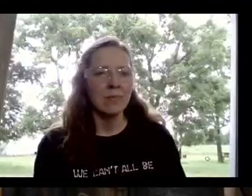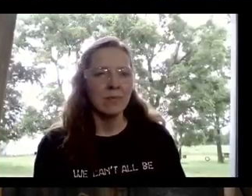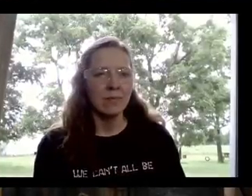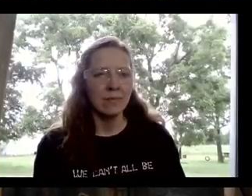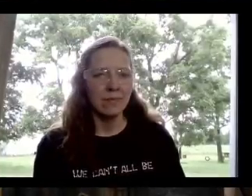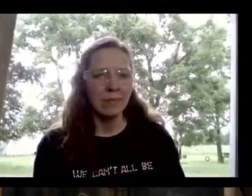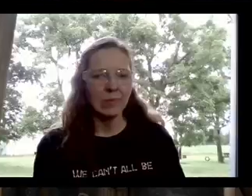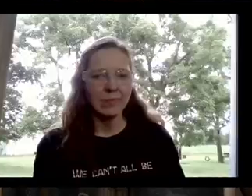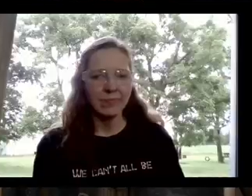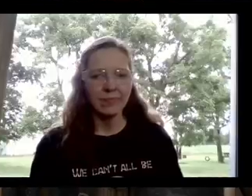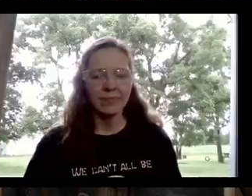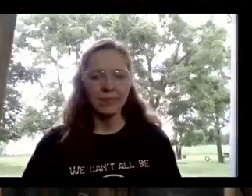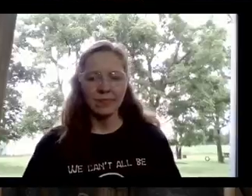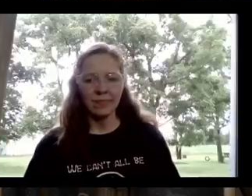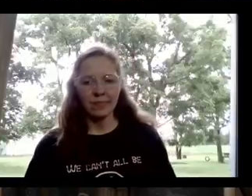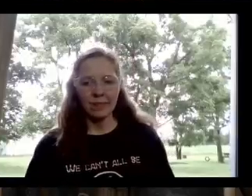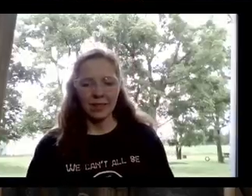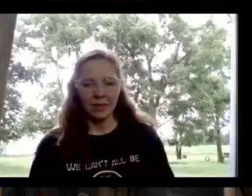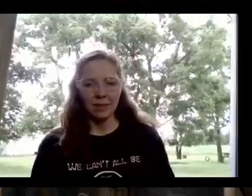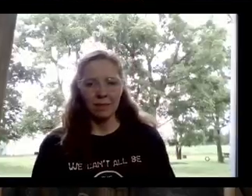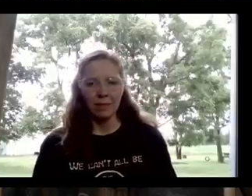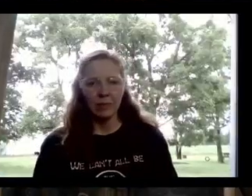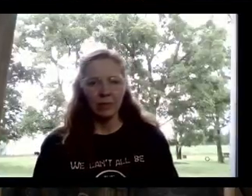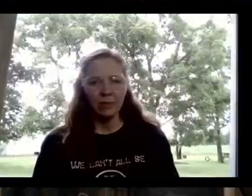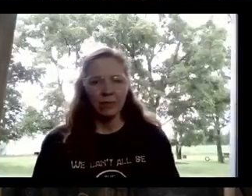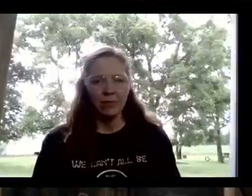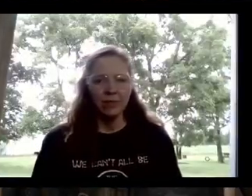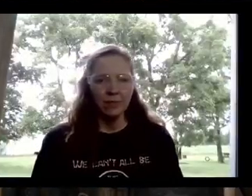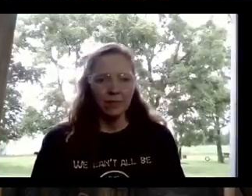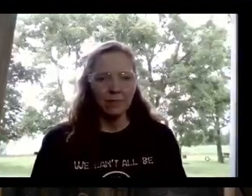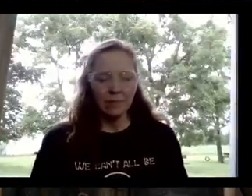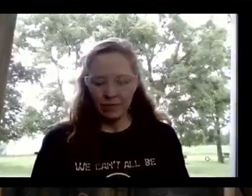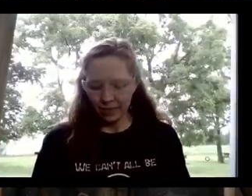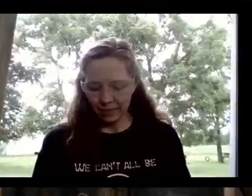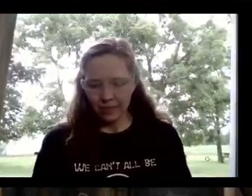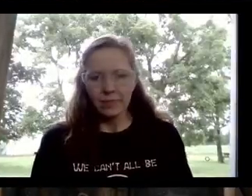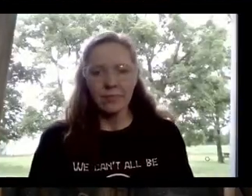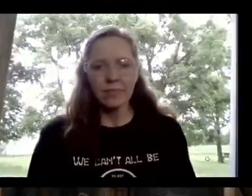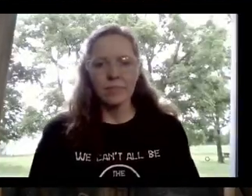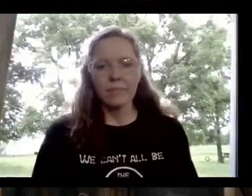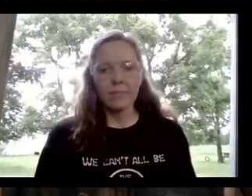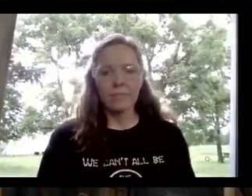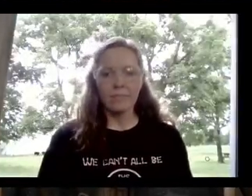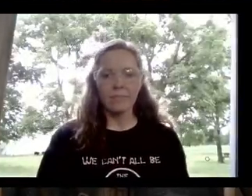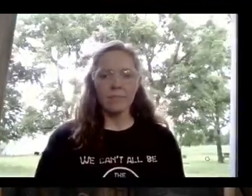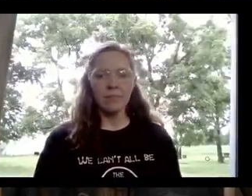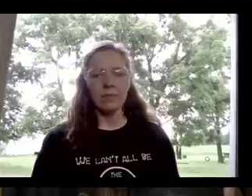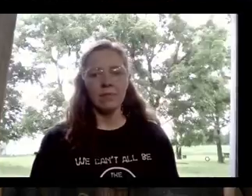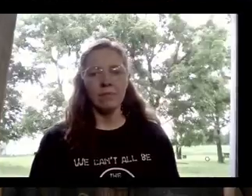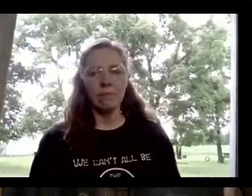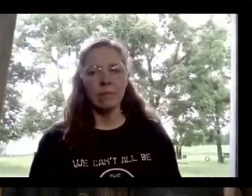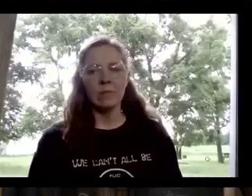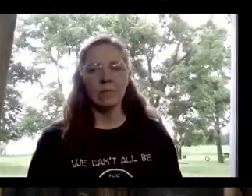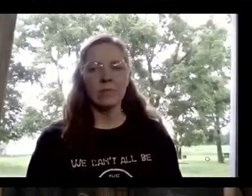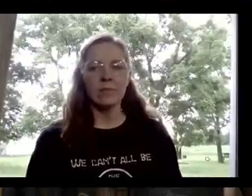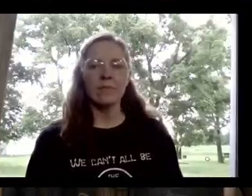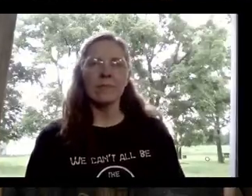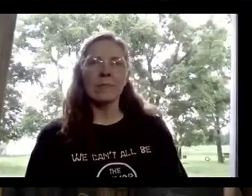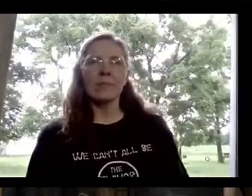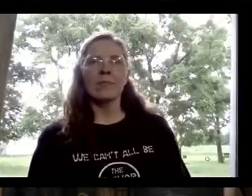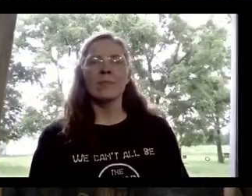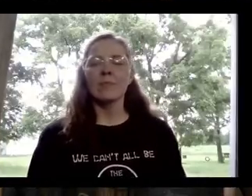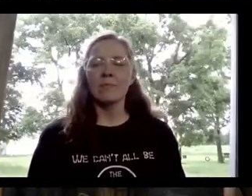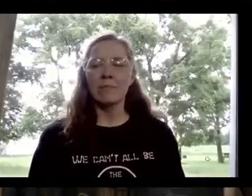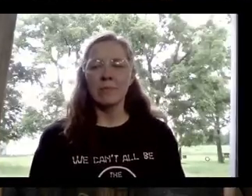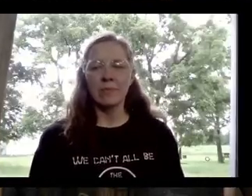So, I have chose to select to make this hammer my part of this multi-channel